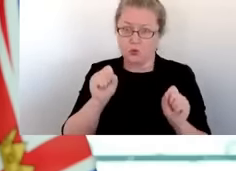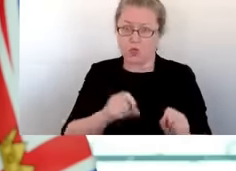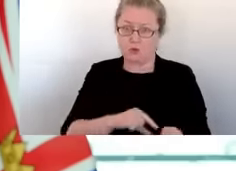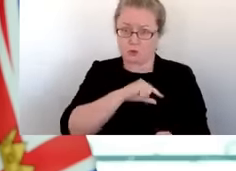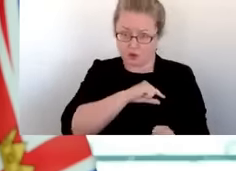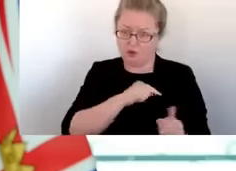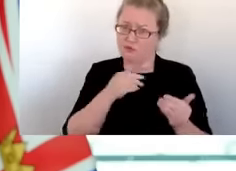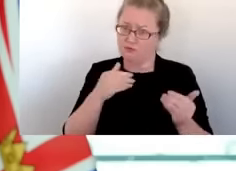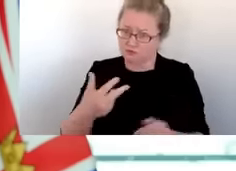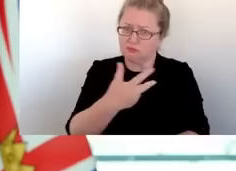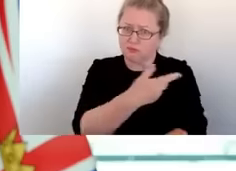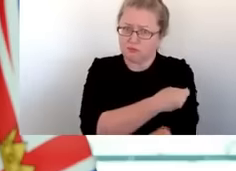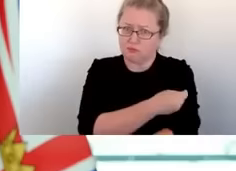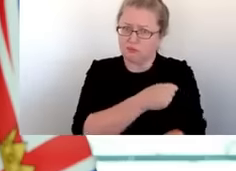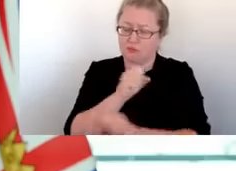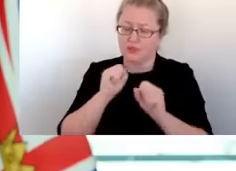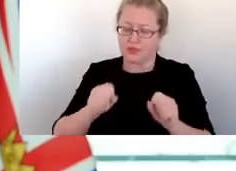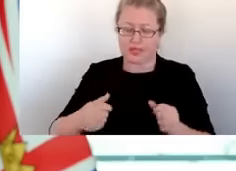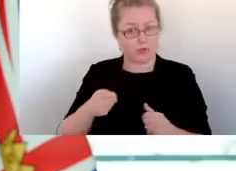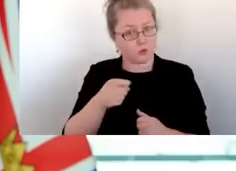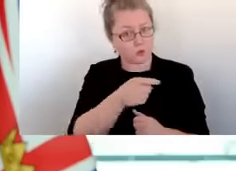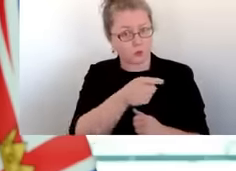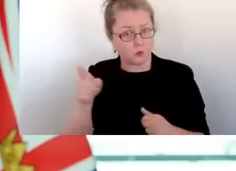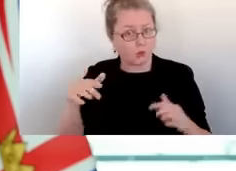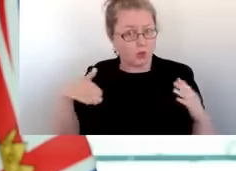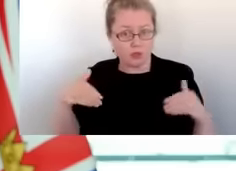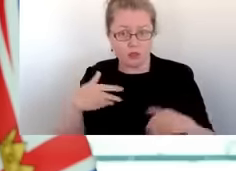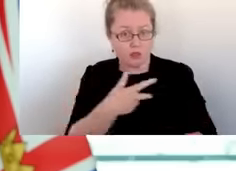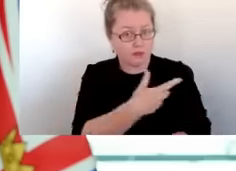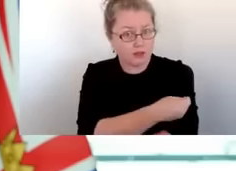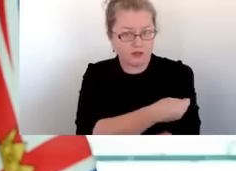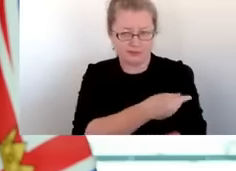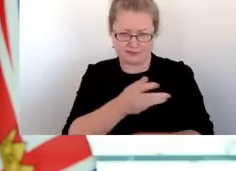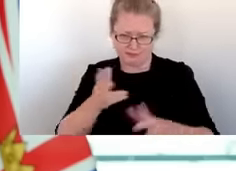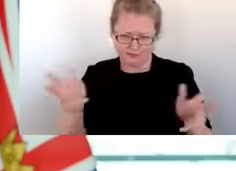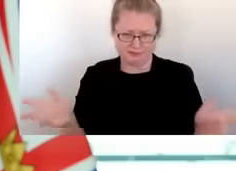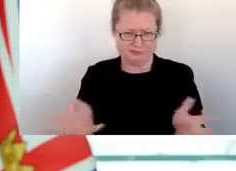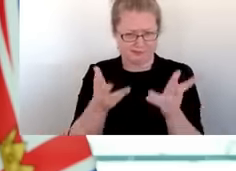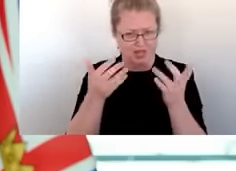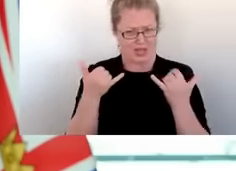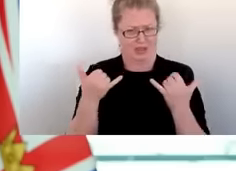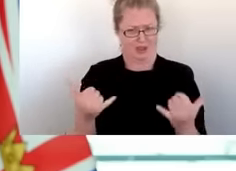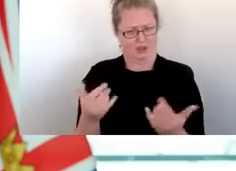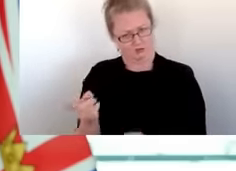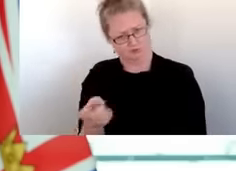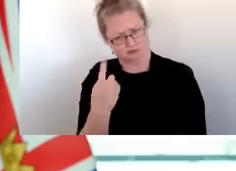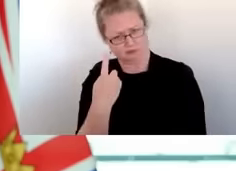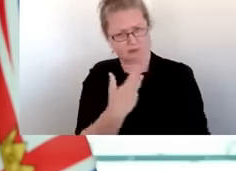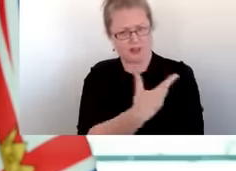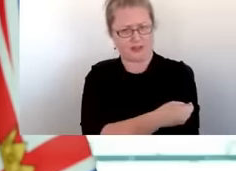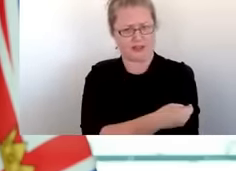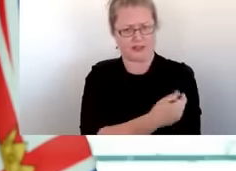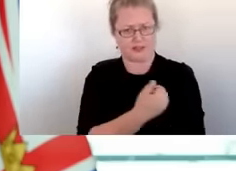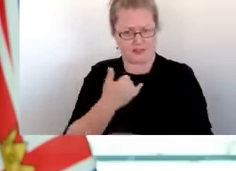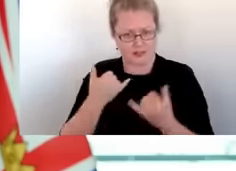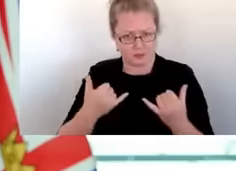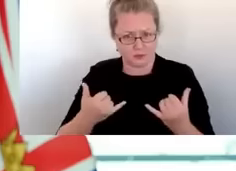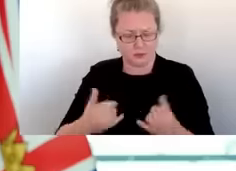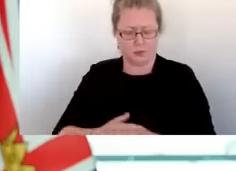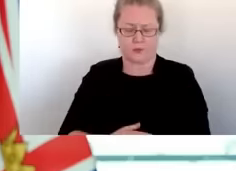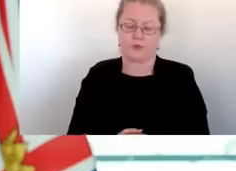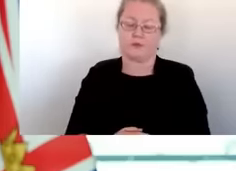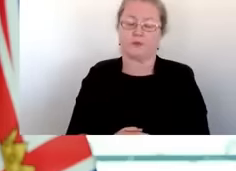1 today. And I encourage anybody who's not been immunized to go out and get that vaccine now. In terms of